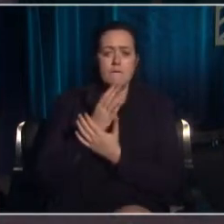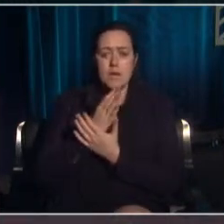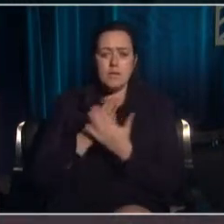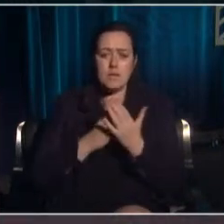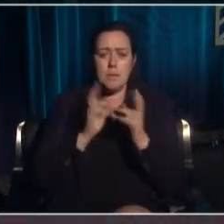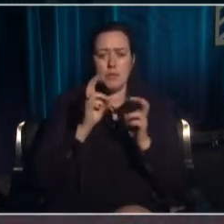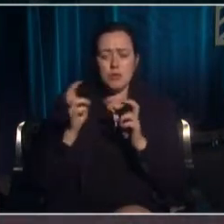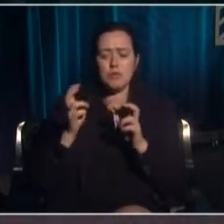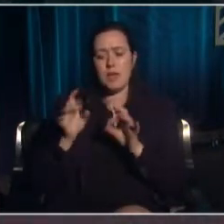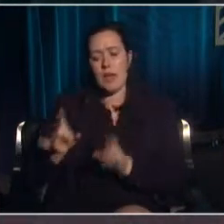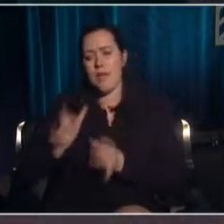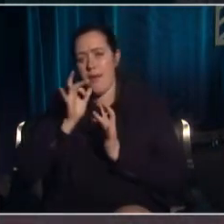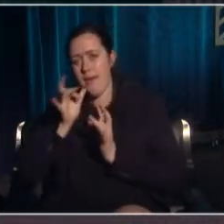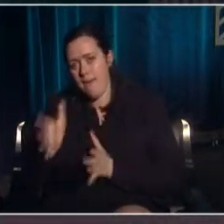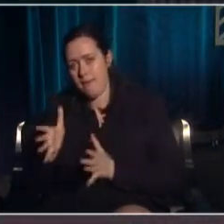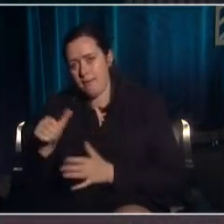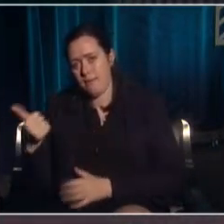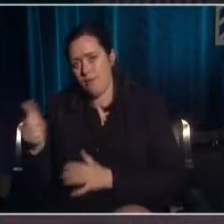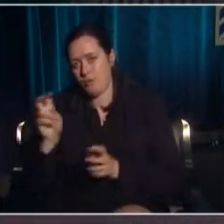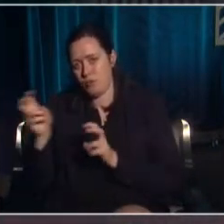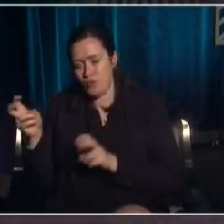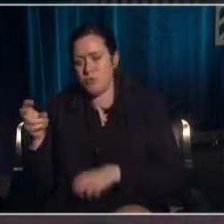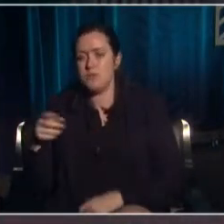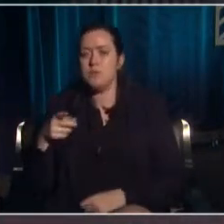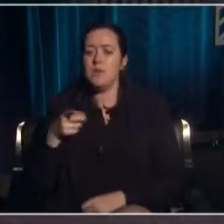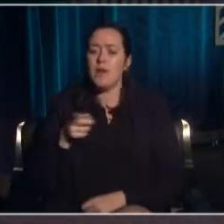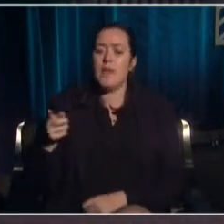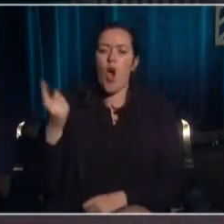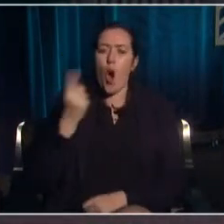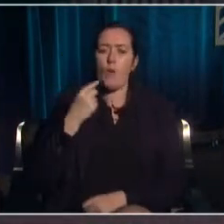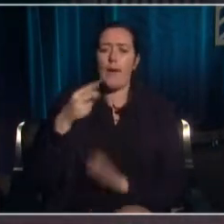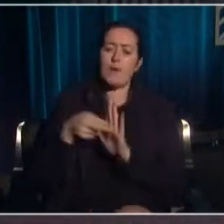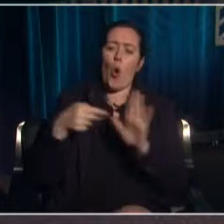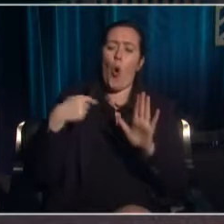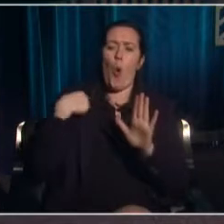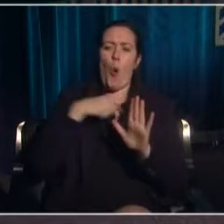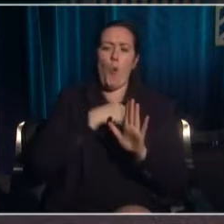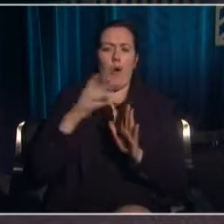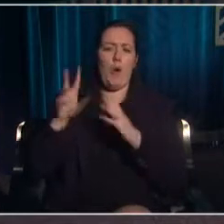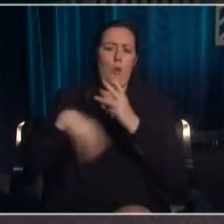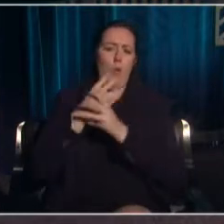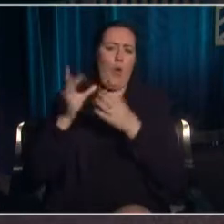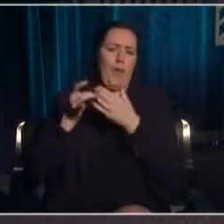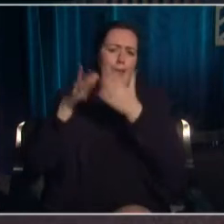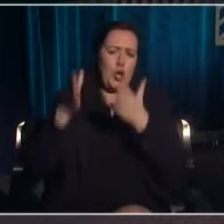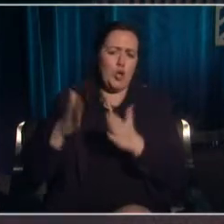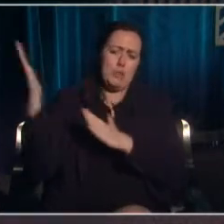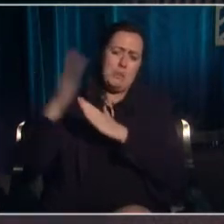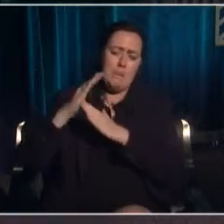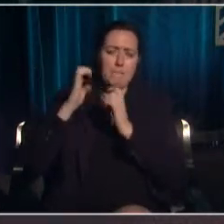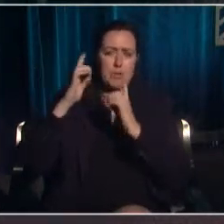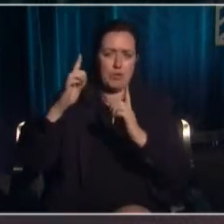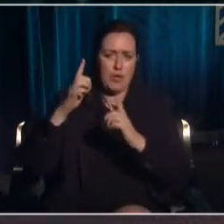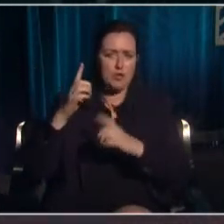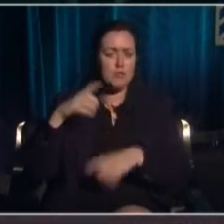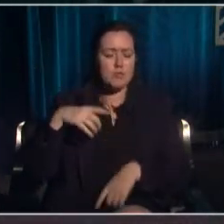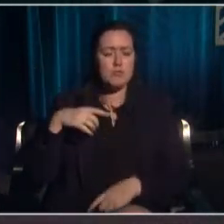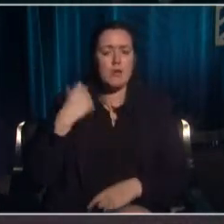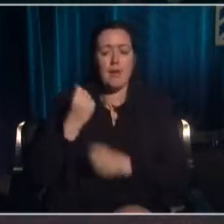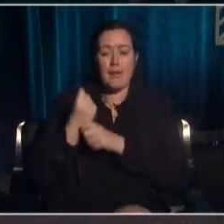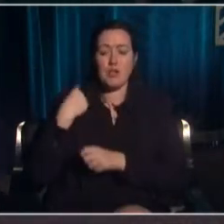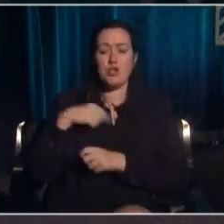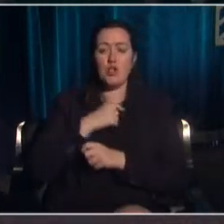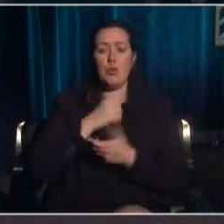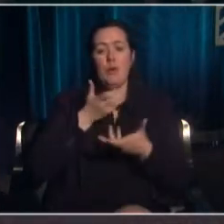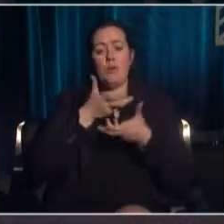others. They've always said they're a world leader when it comes to education. But last year, when we were working with UNICEF to try and get hundreds of millions